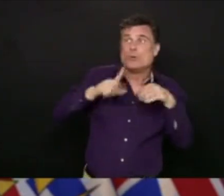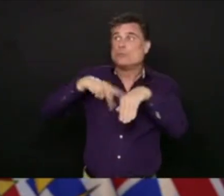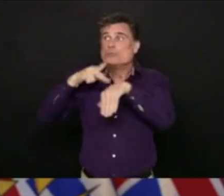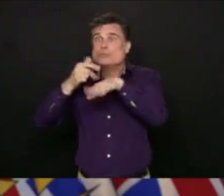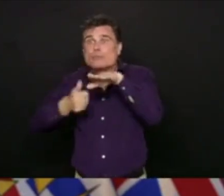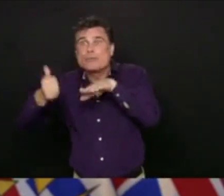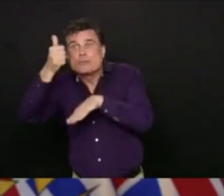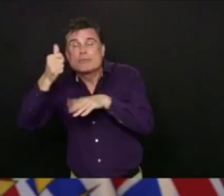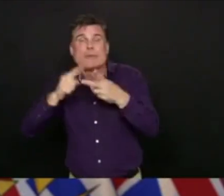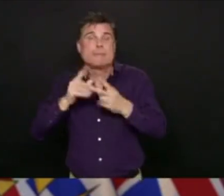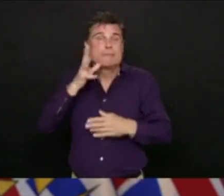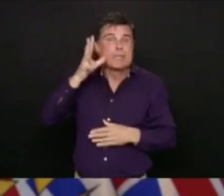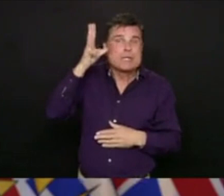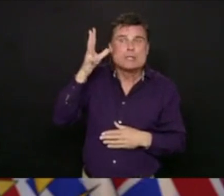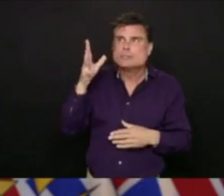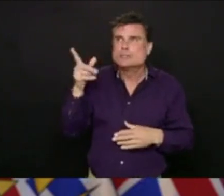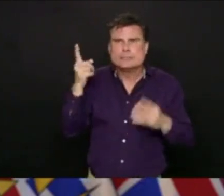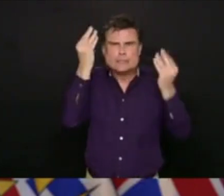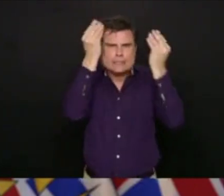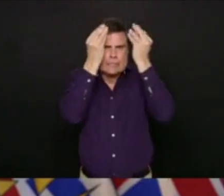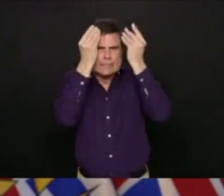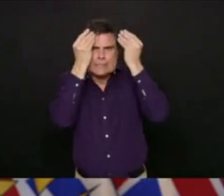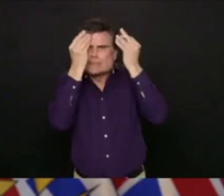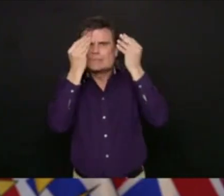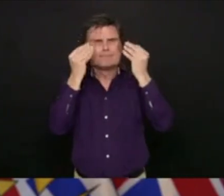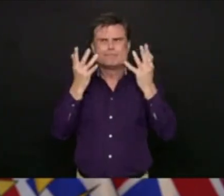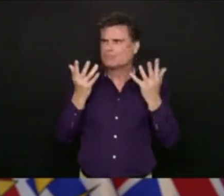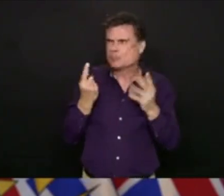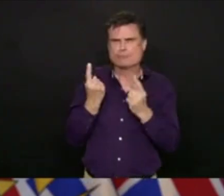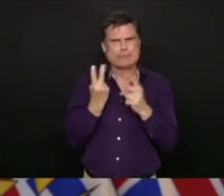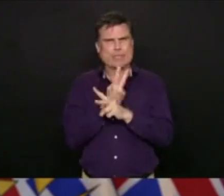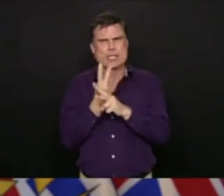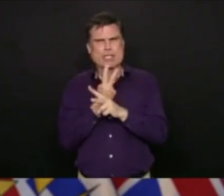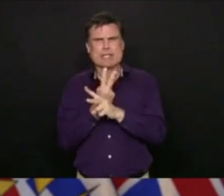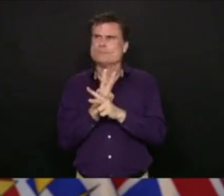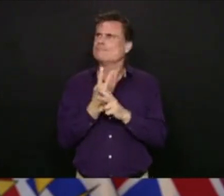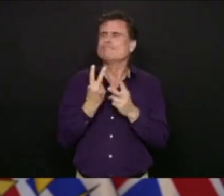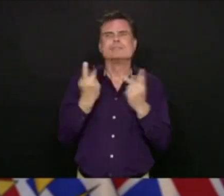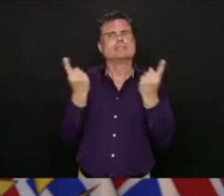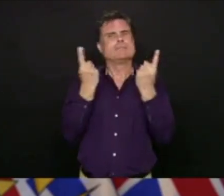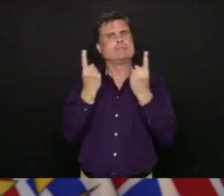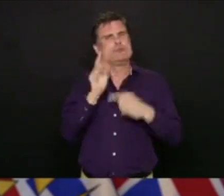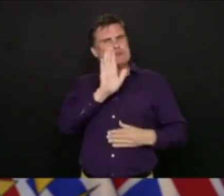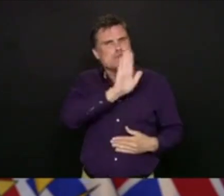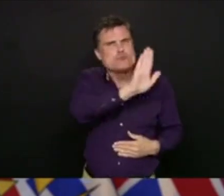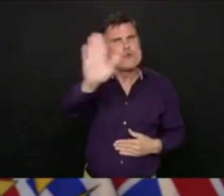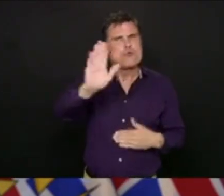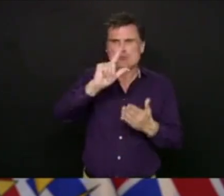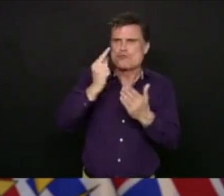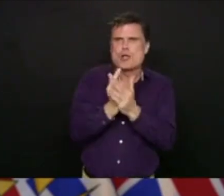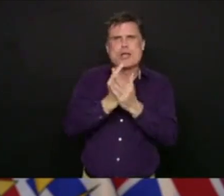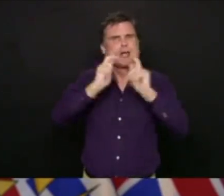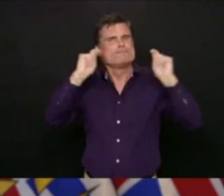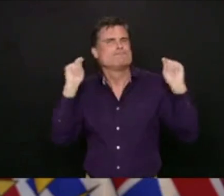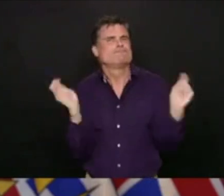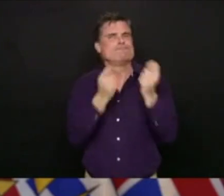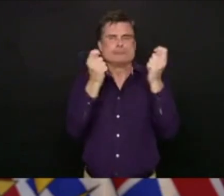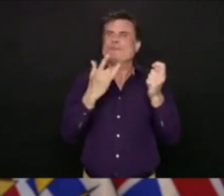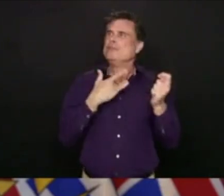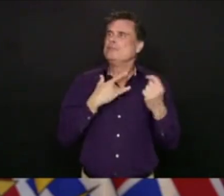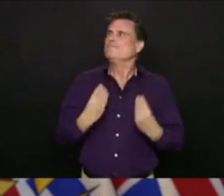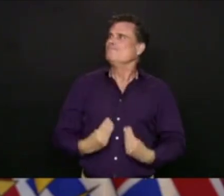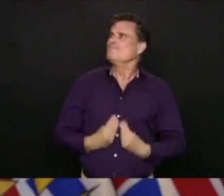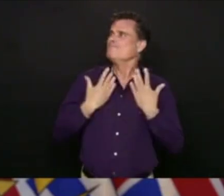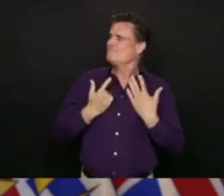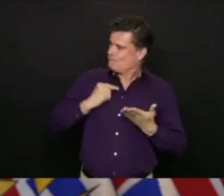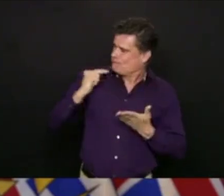you. And I think, you need to think about this in that you are and will always be unique in the